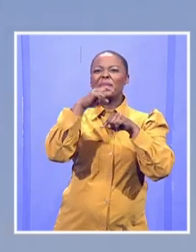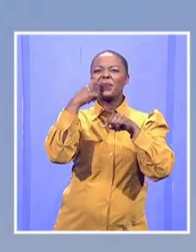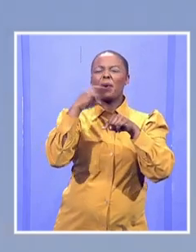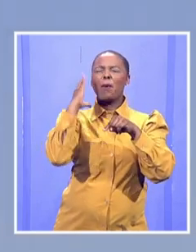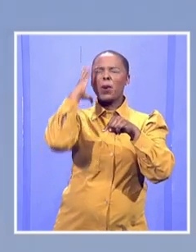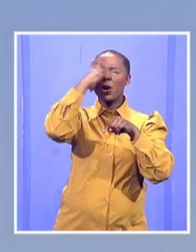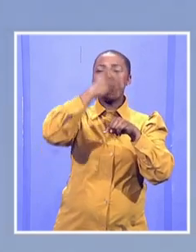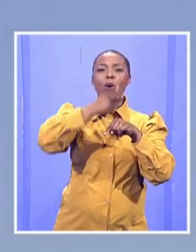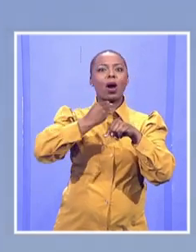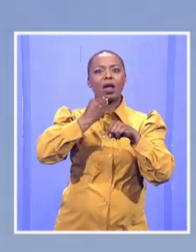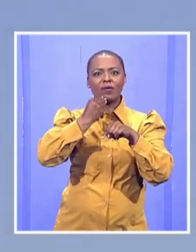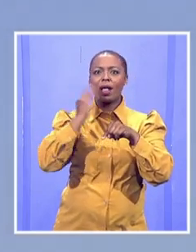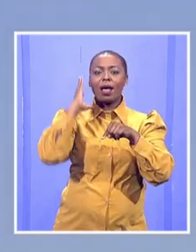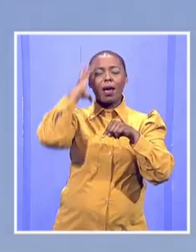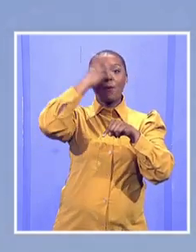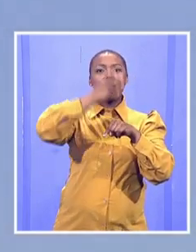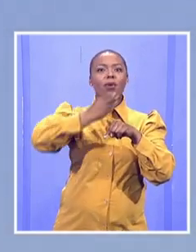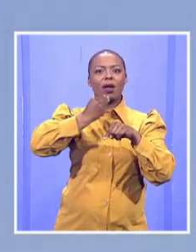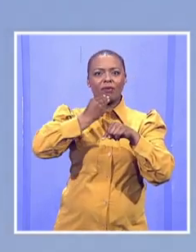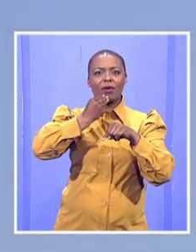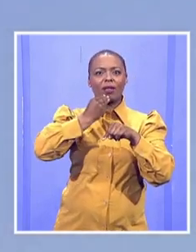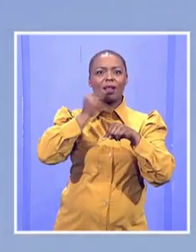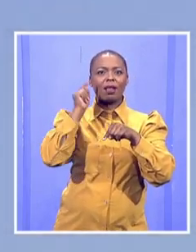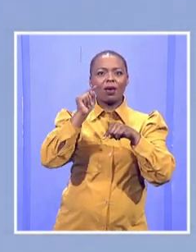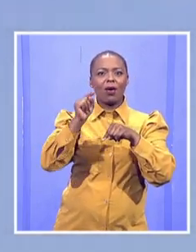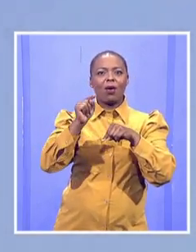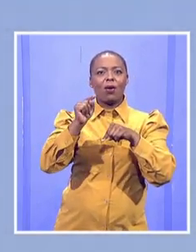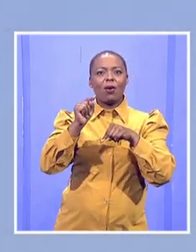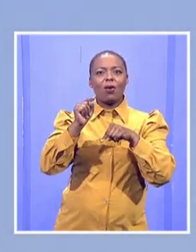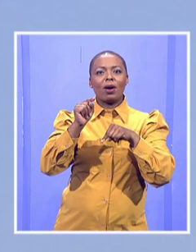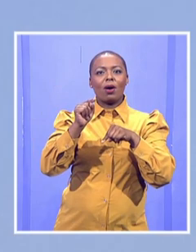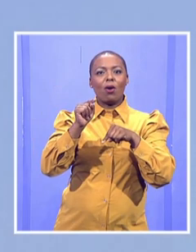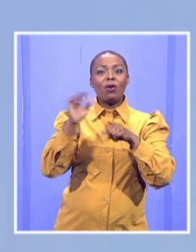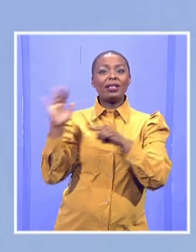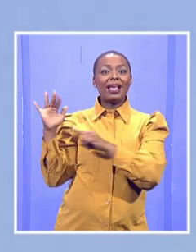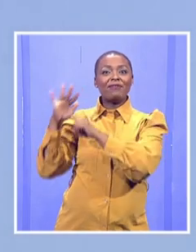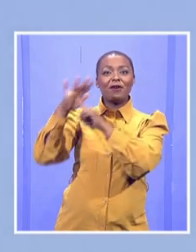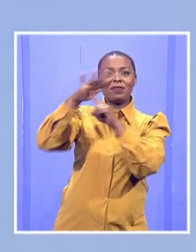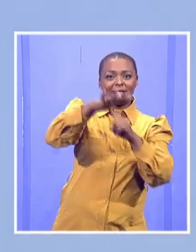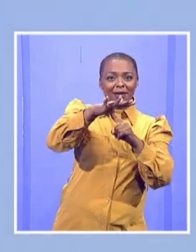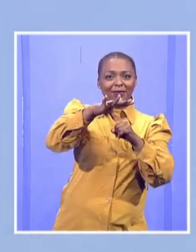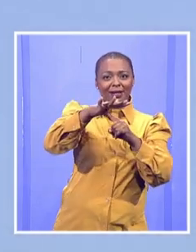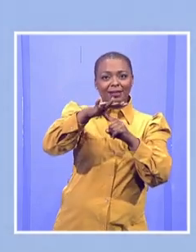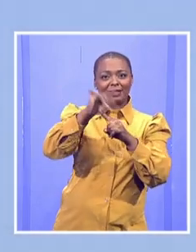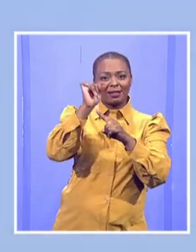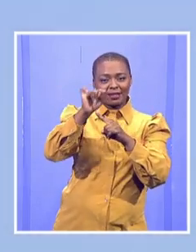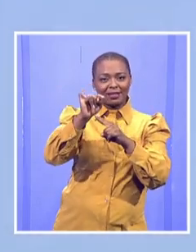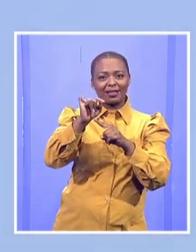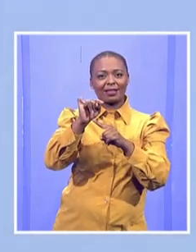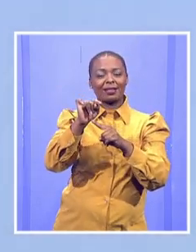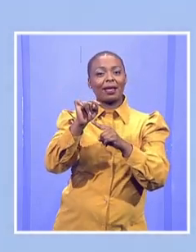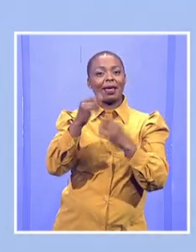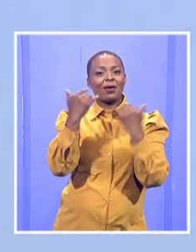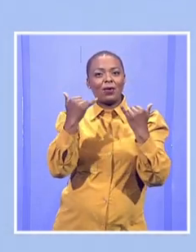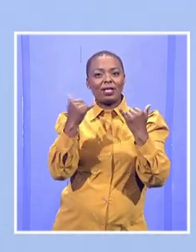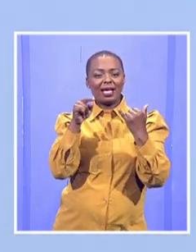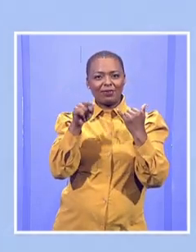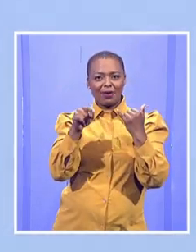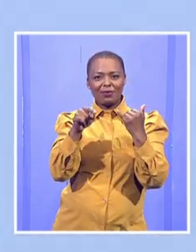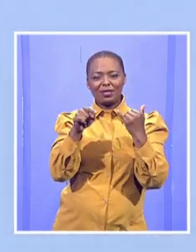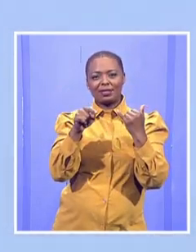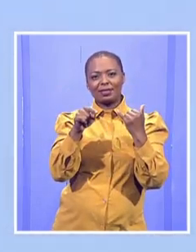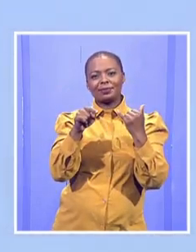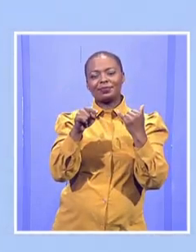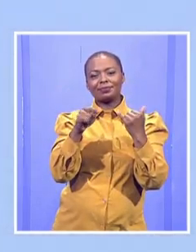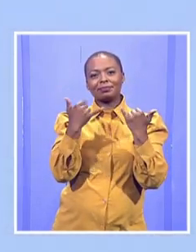beautiful display of the aircrafts that have been here flying over Pretoria